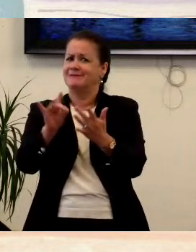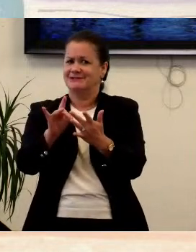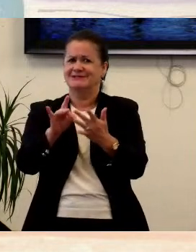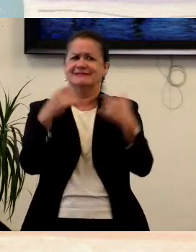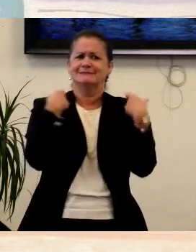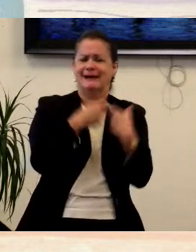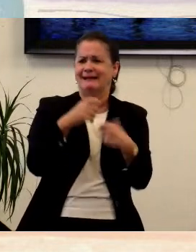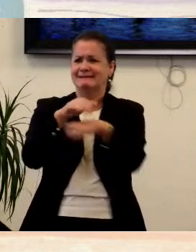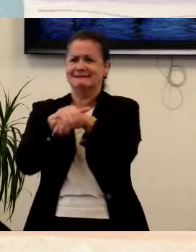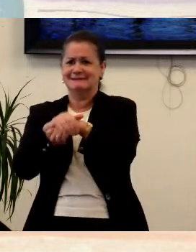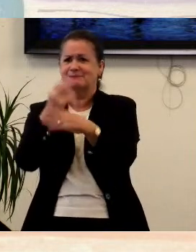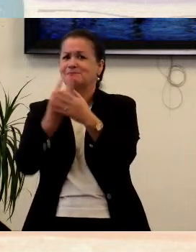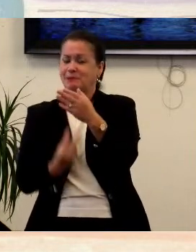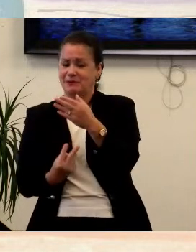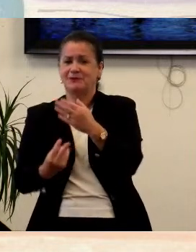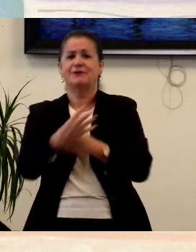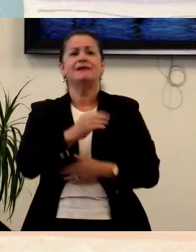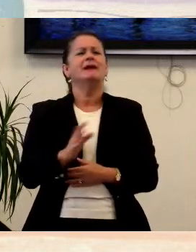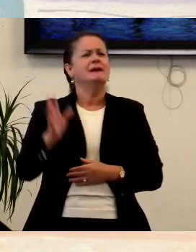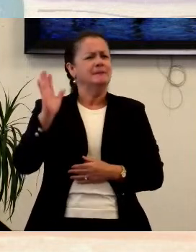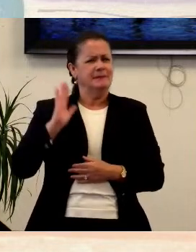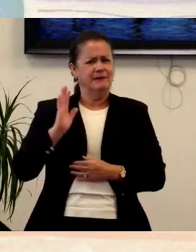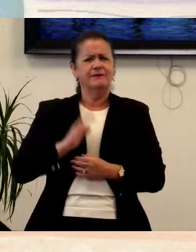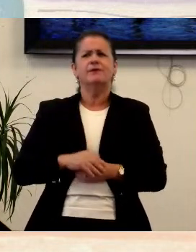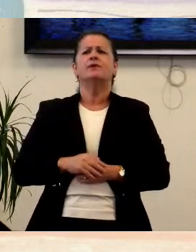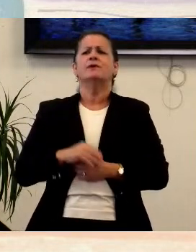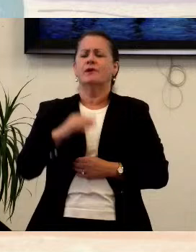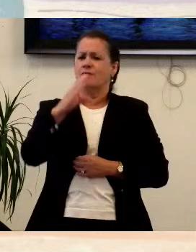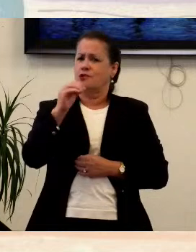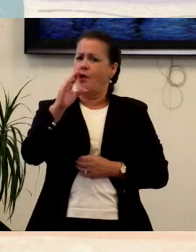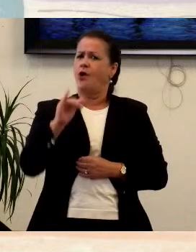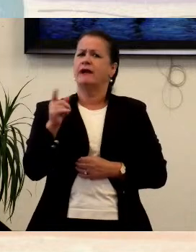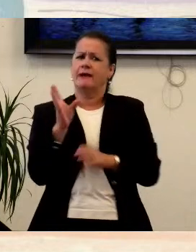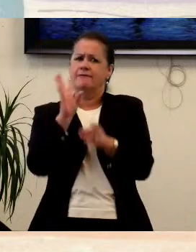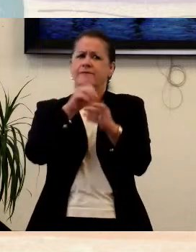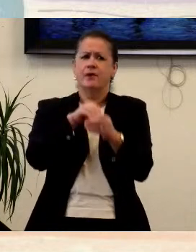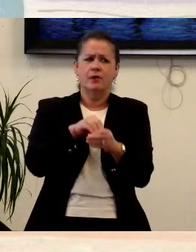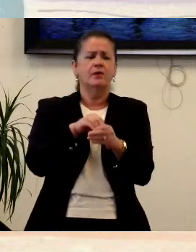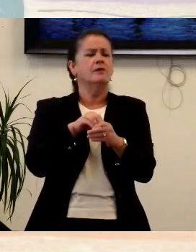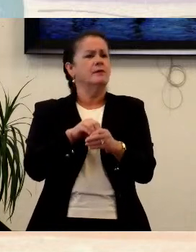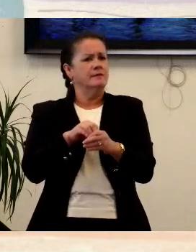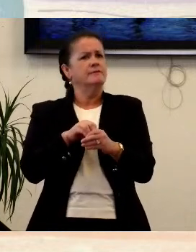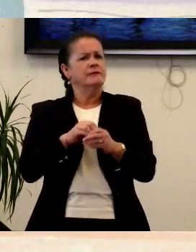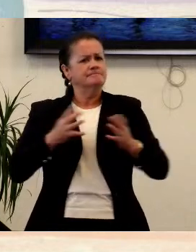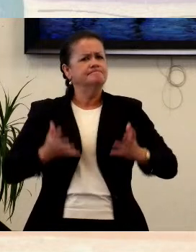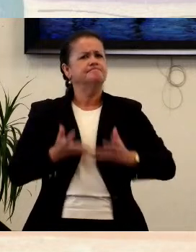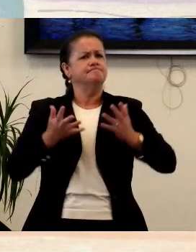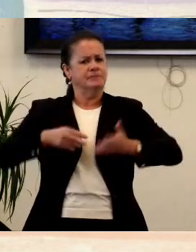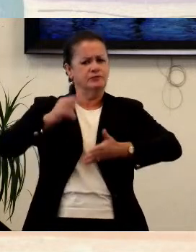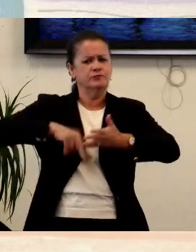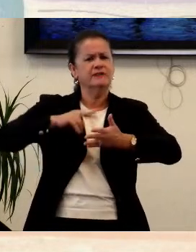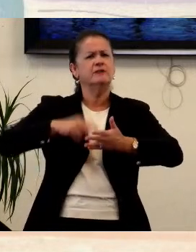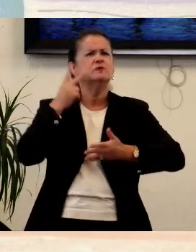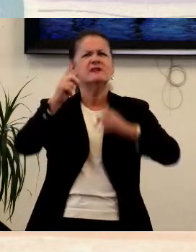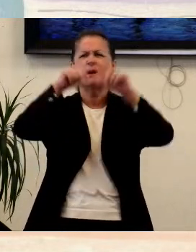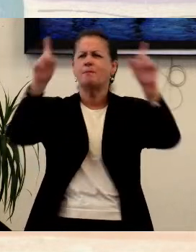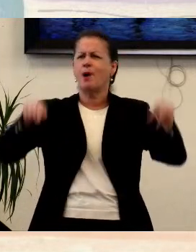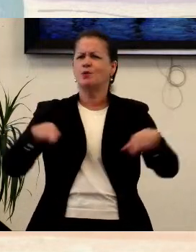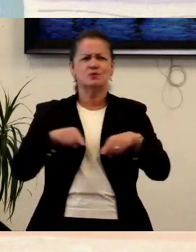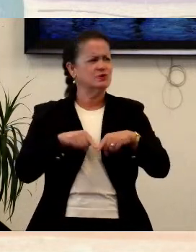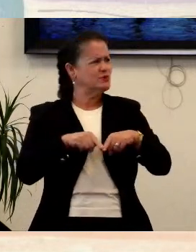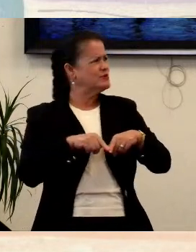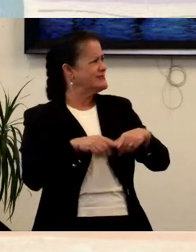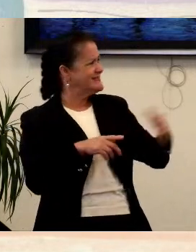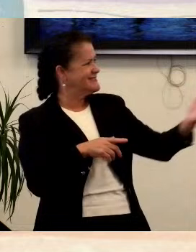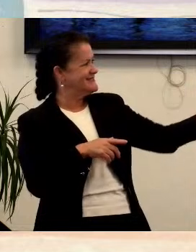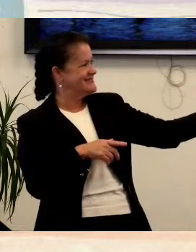Early on, the Carneys participated in Delaware Library's Passion Poster campaign. You can see the posters in this tiny little